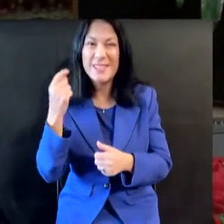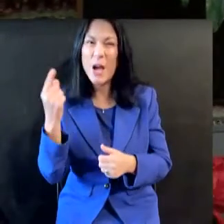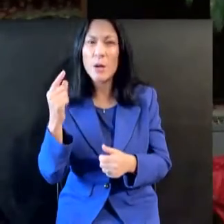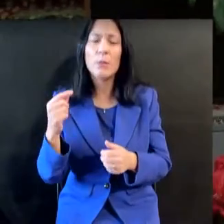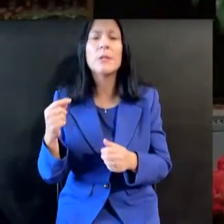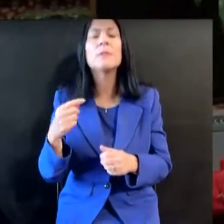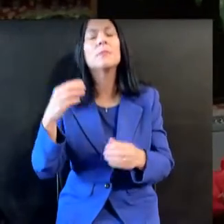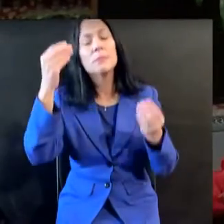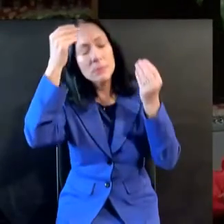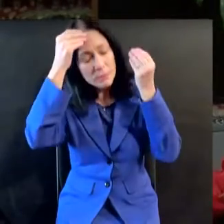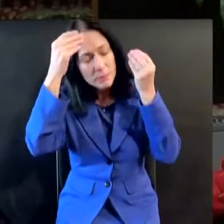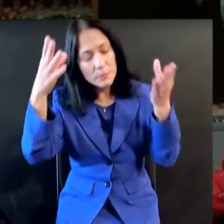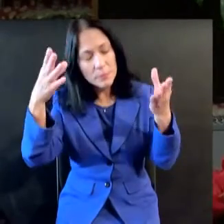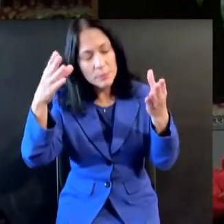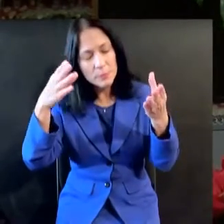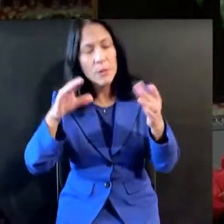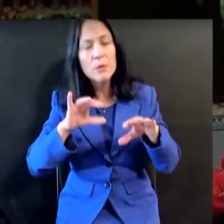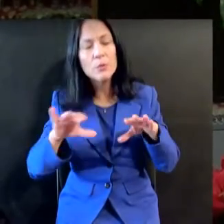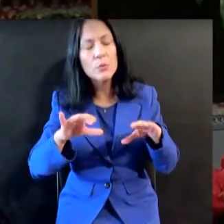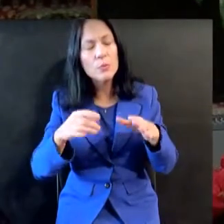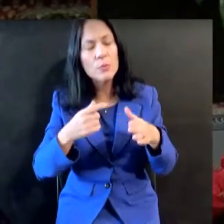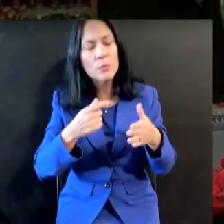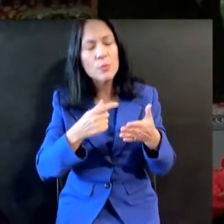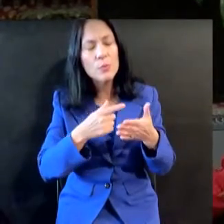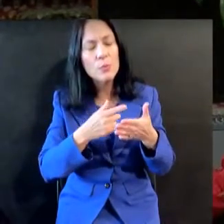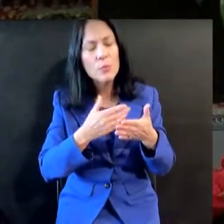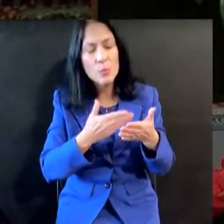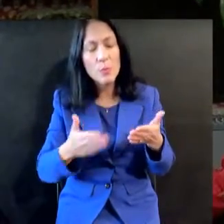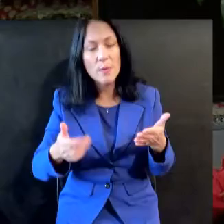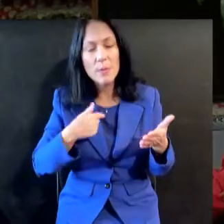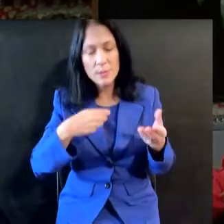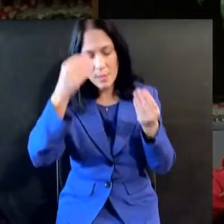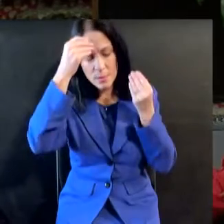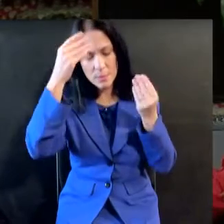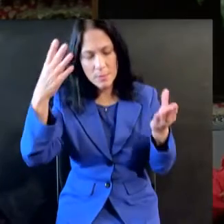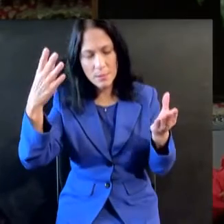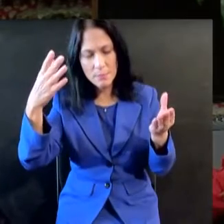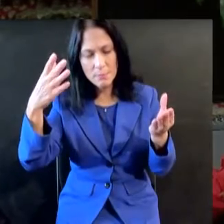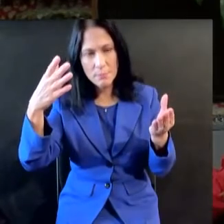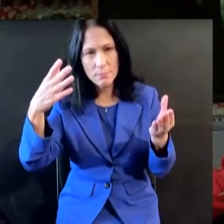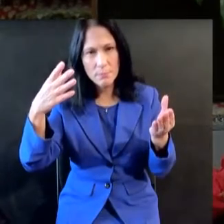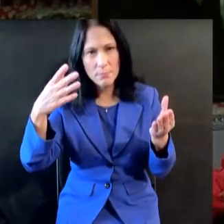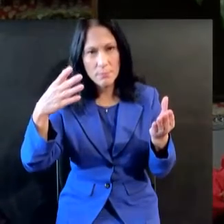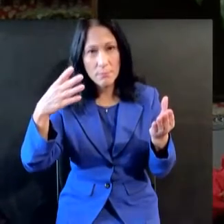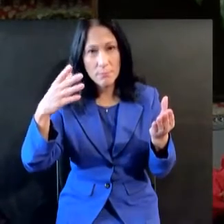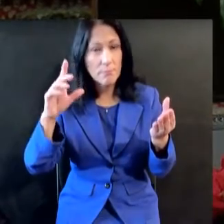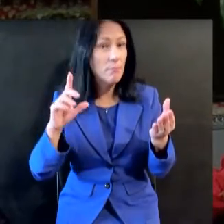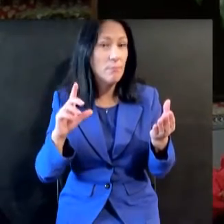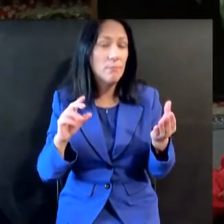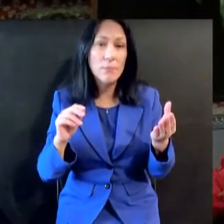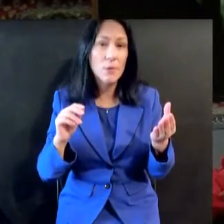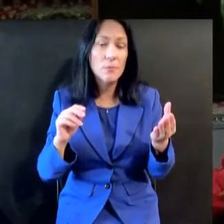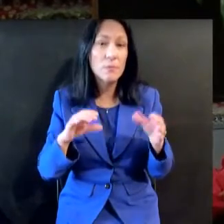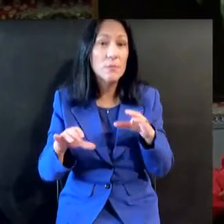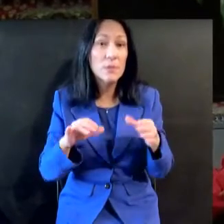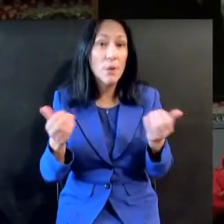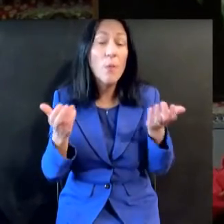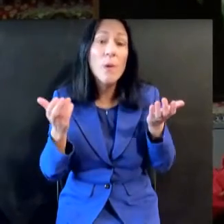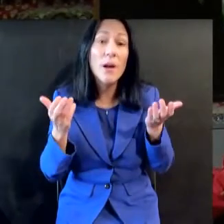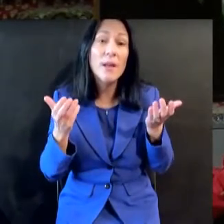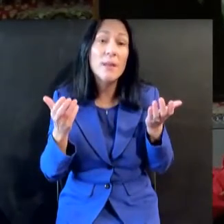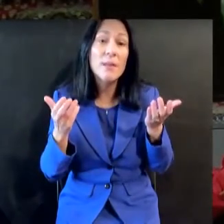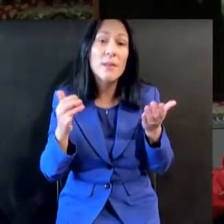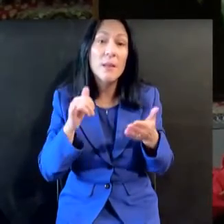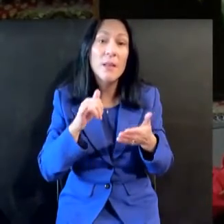throne and say, now do as I say, mere subjects. What does he do? That night,